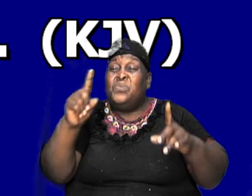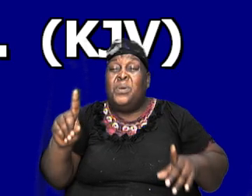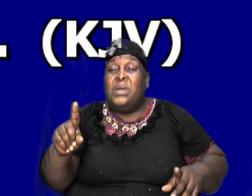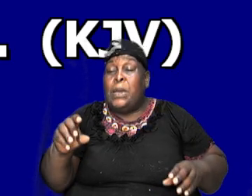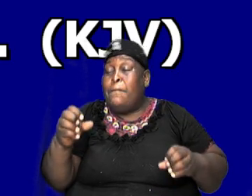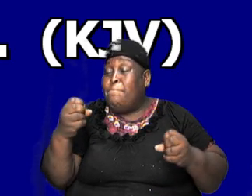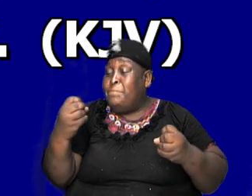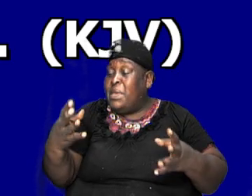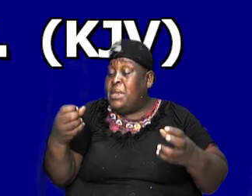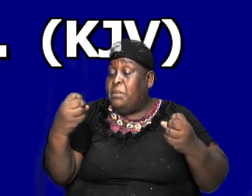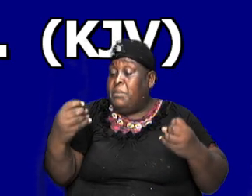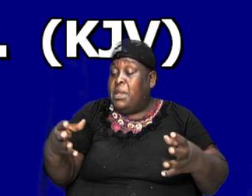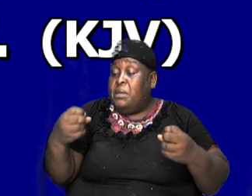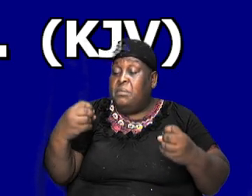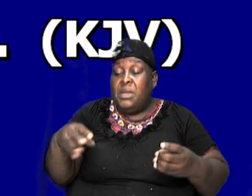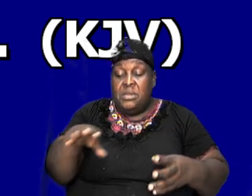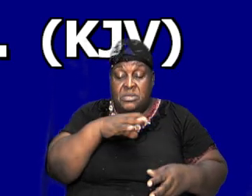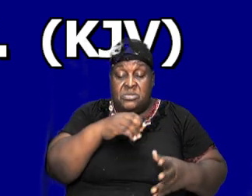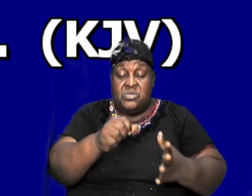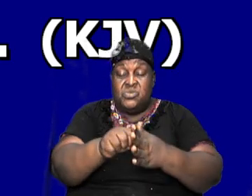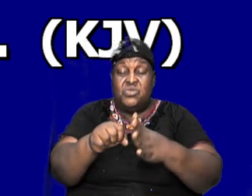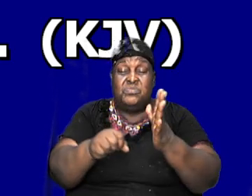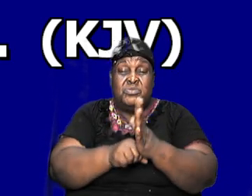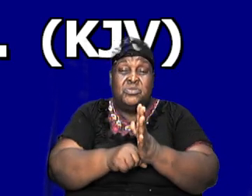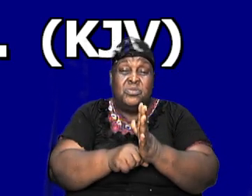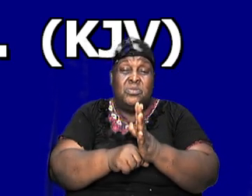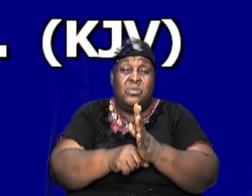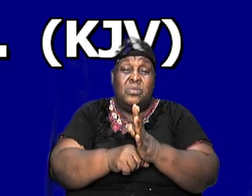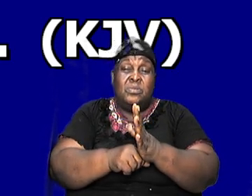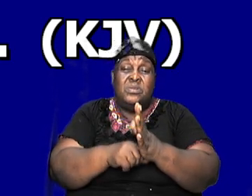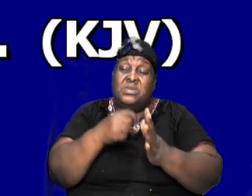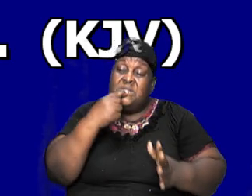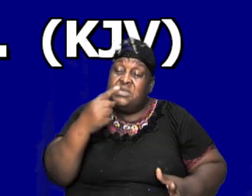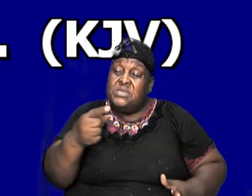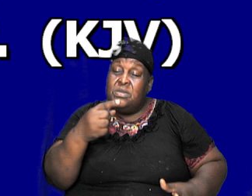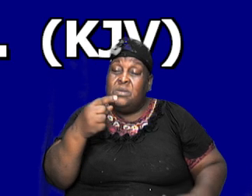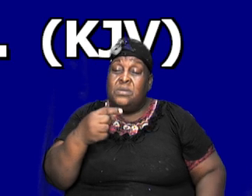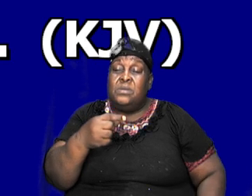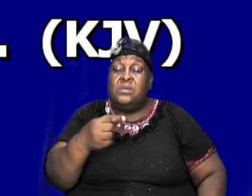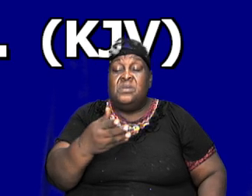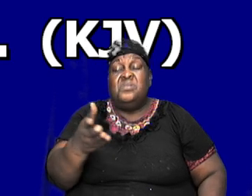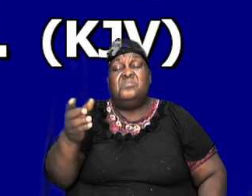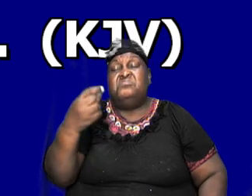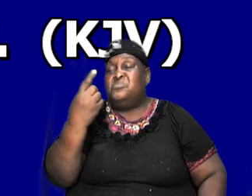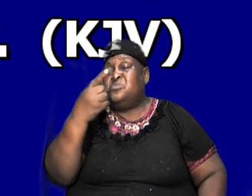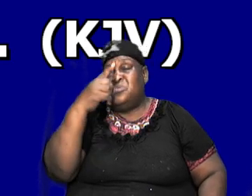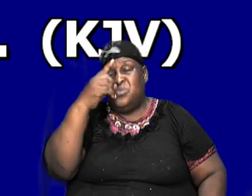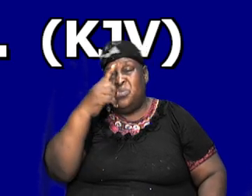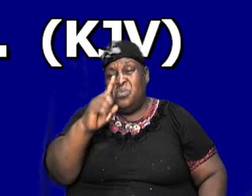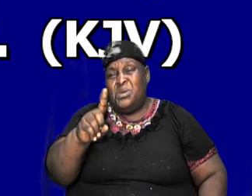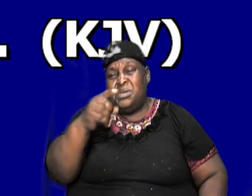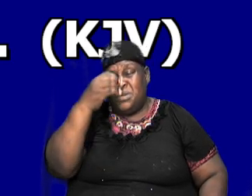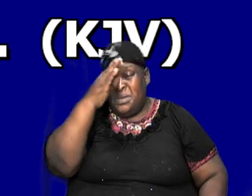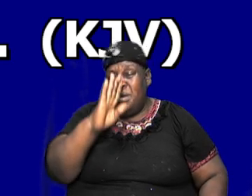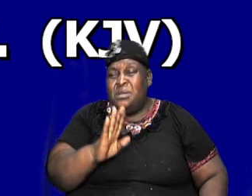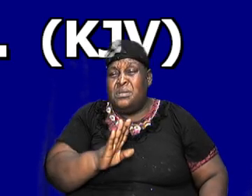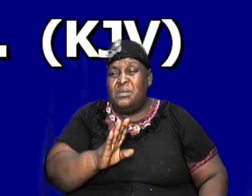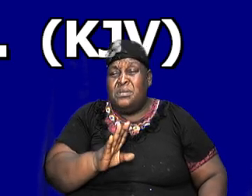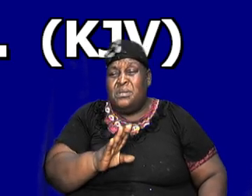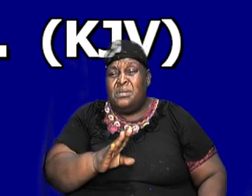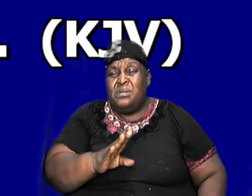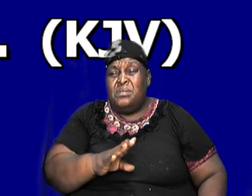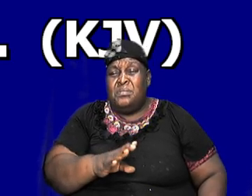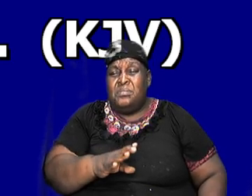that emphatically state that there is only one God. Now, if another entity come and say, "But